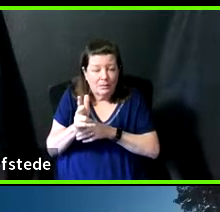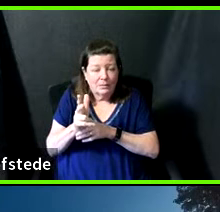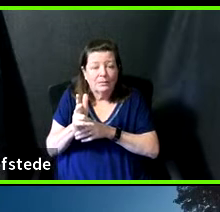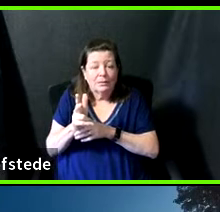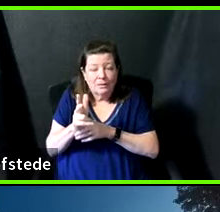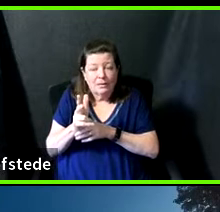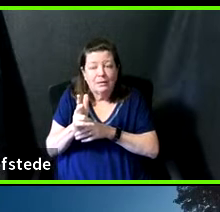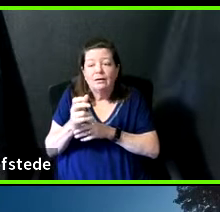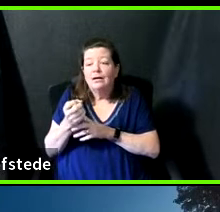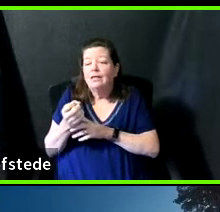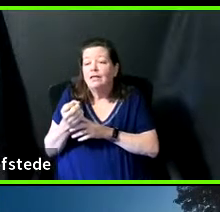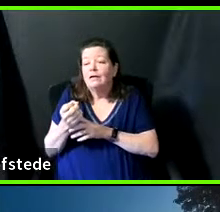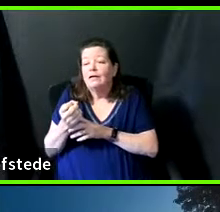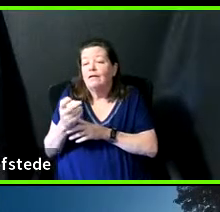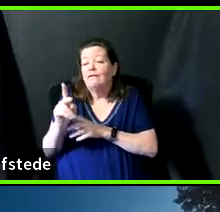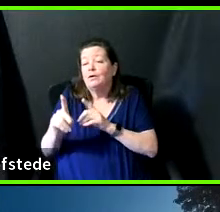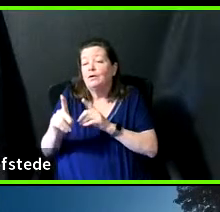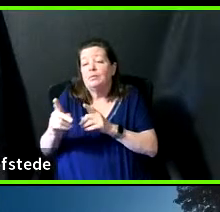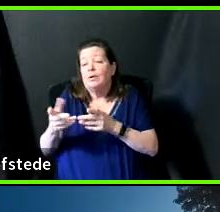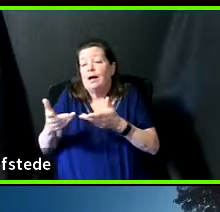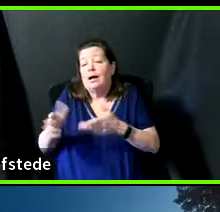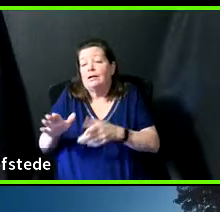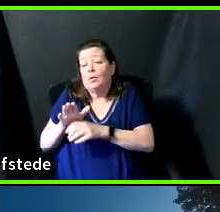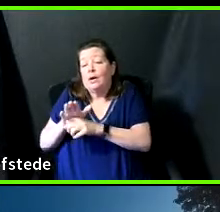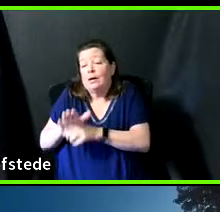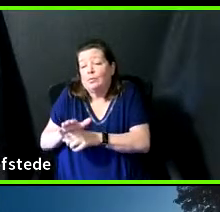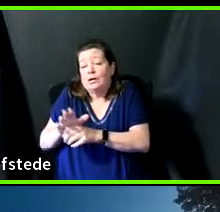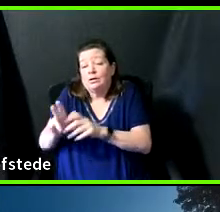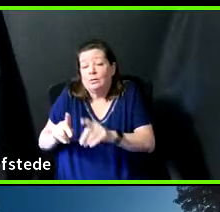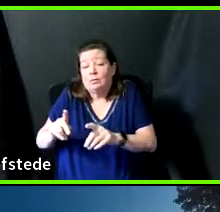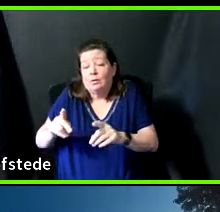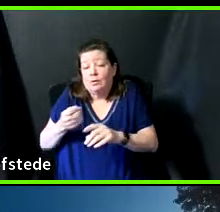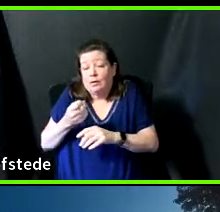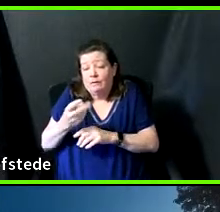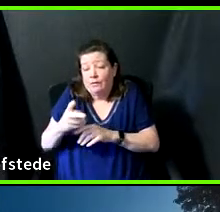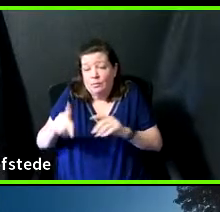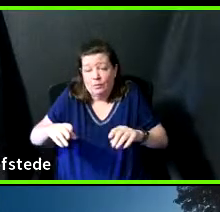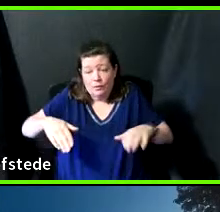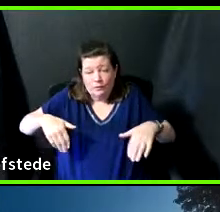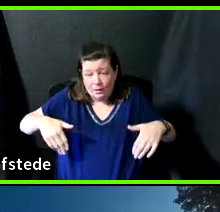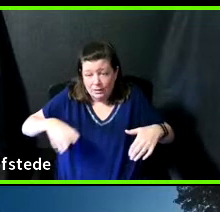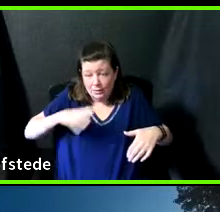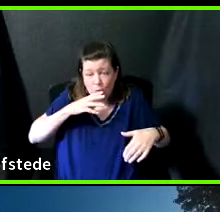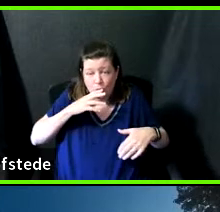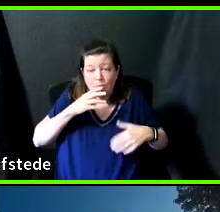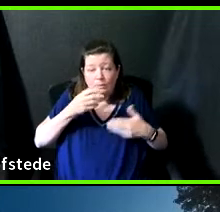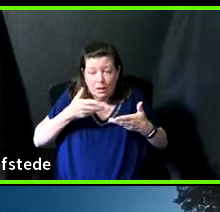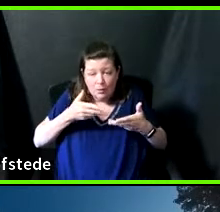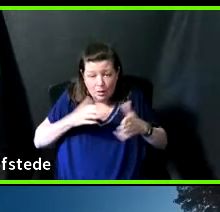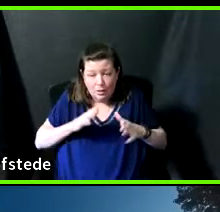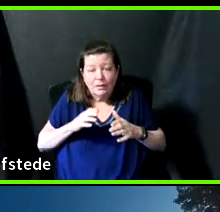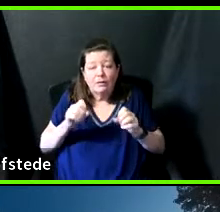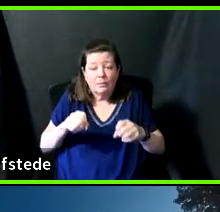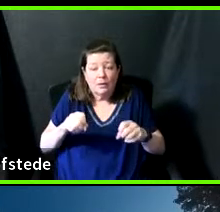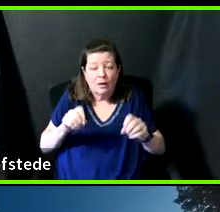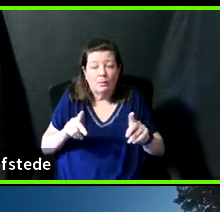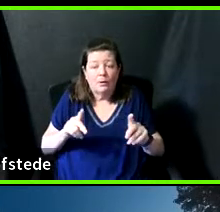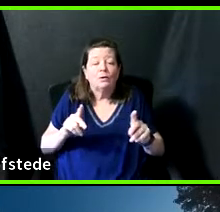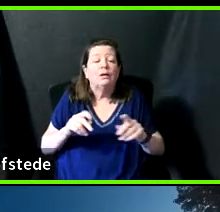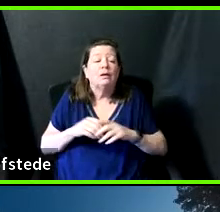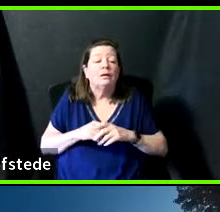couple people, and I don't want to pressure anybody, but there's a couple people that haven't spoken, want to make space for that. And